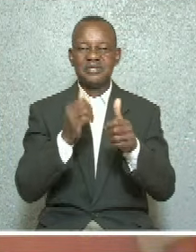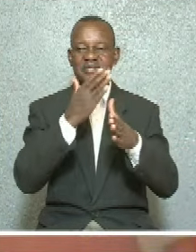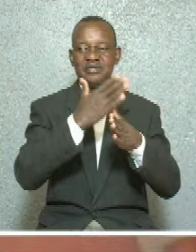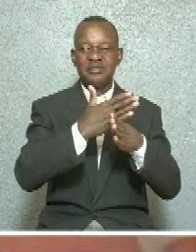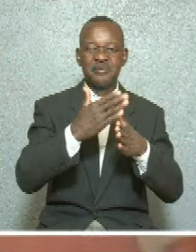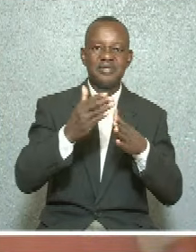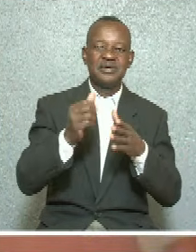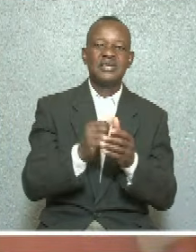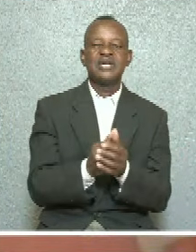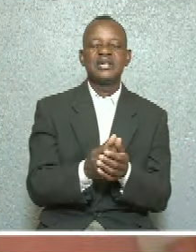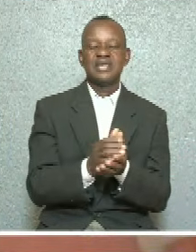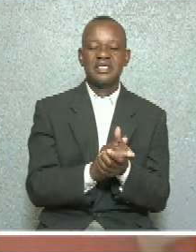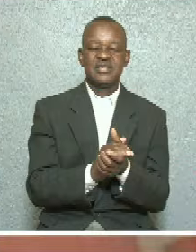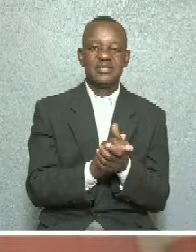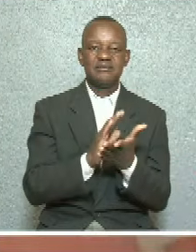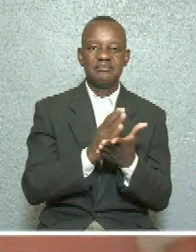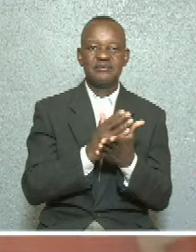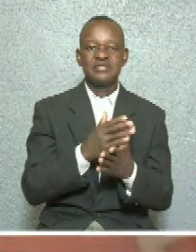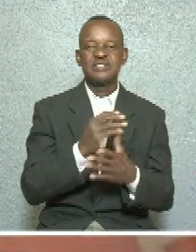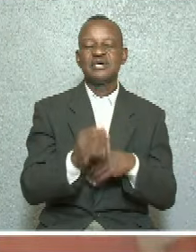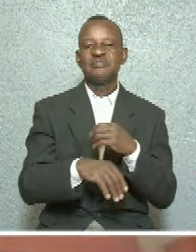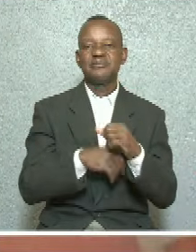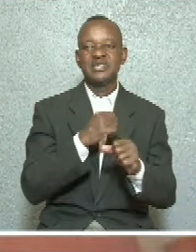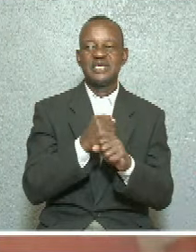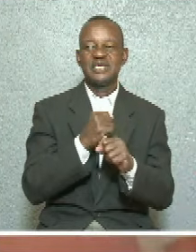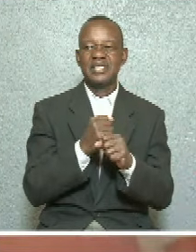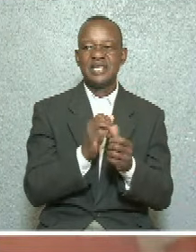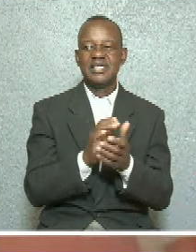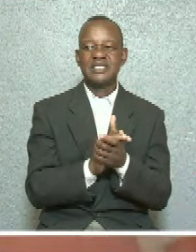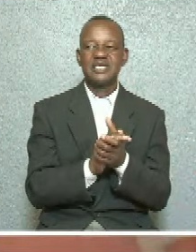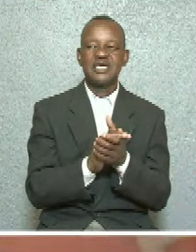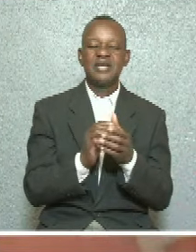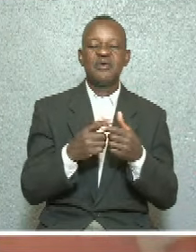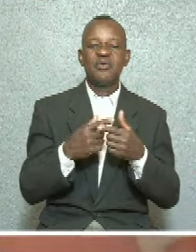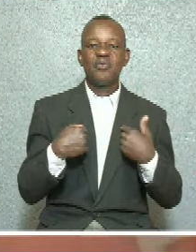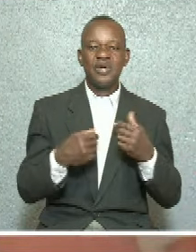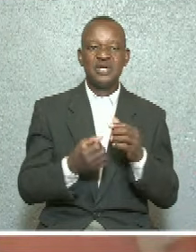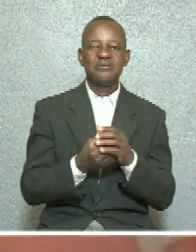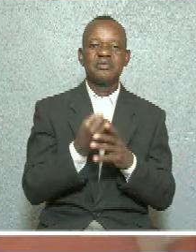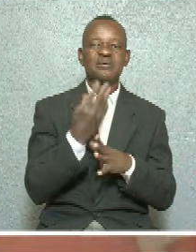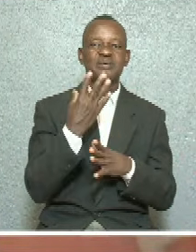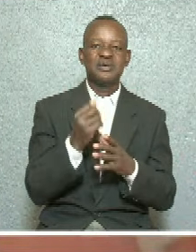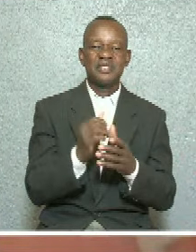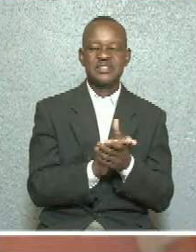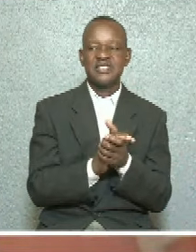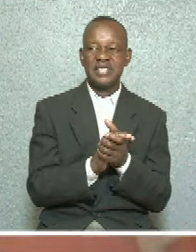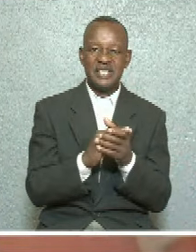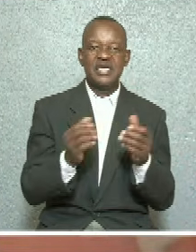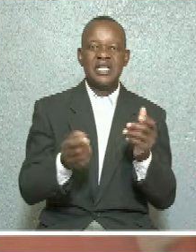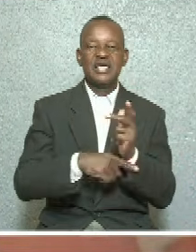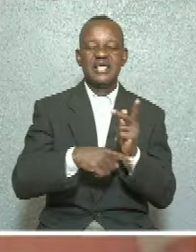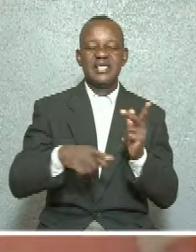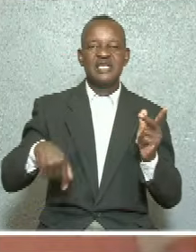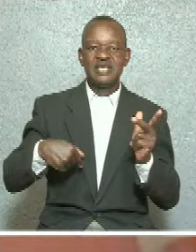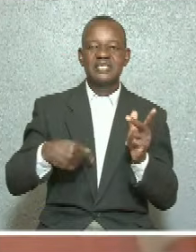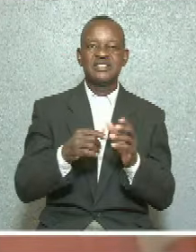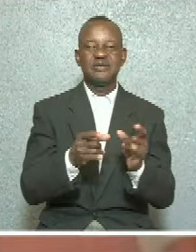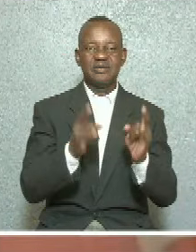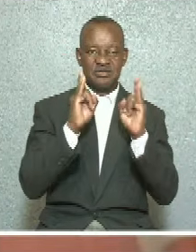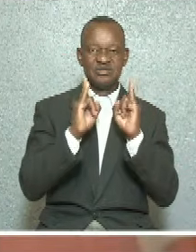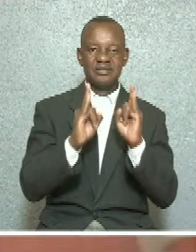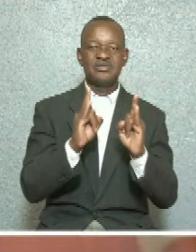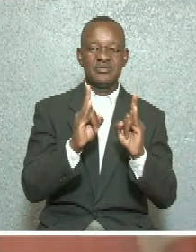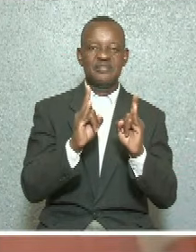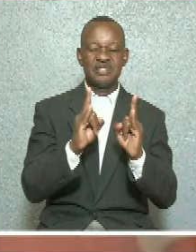participants that have actually made the national team. And we've got swimmers and basketball players and soccer players and cyclists,